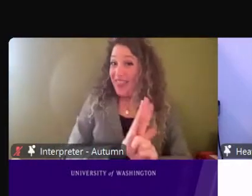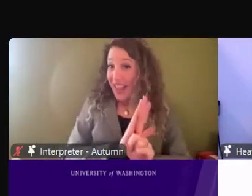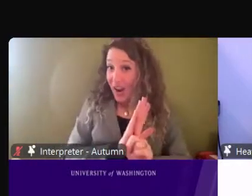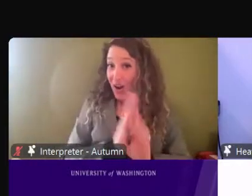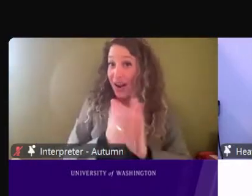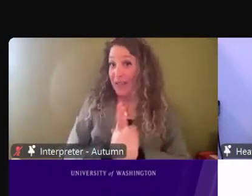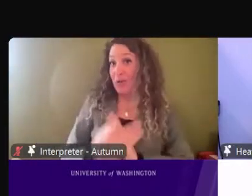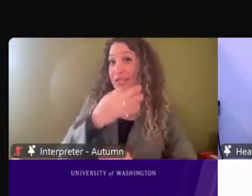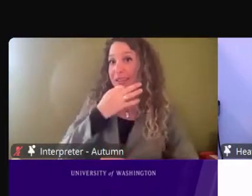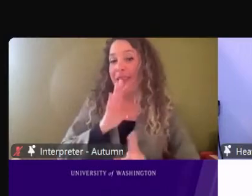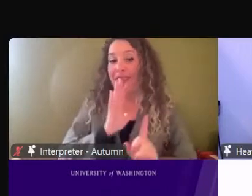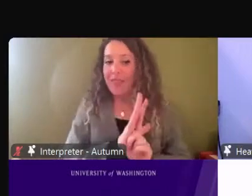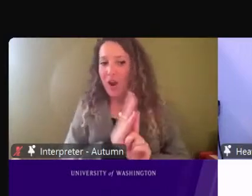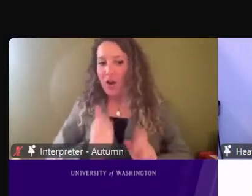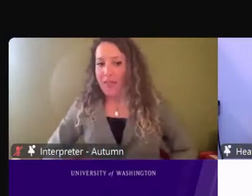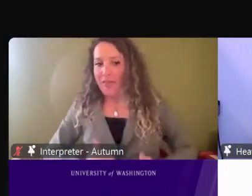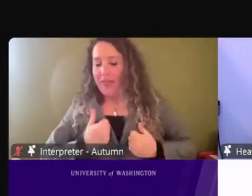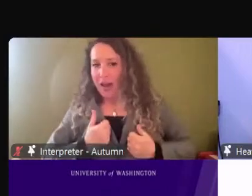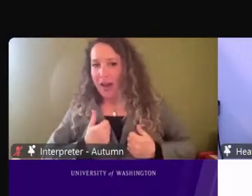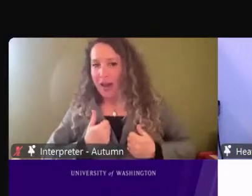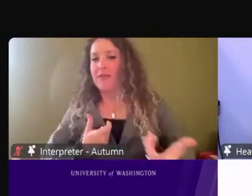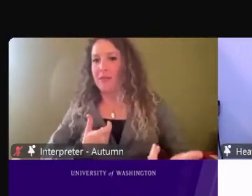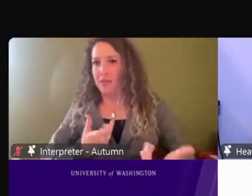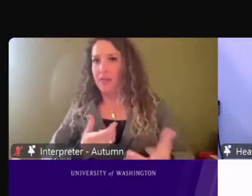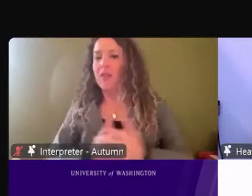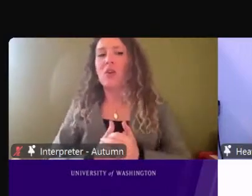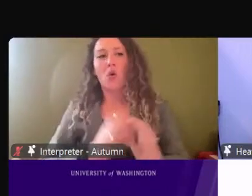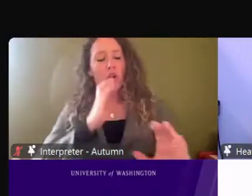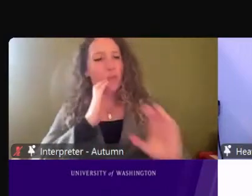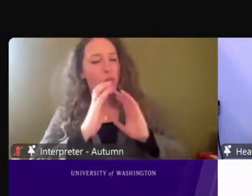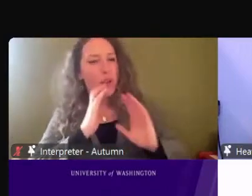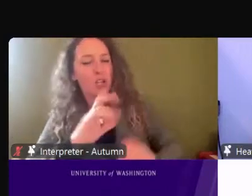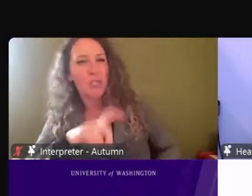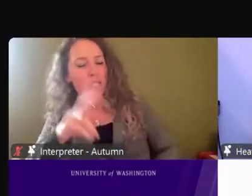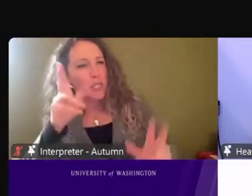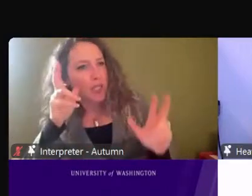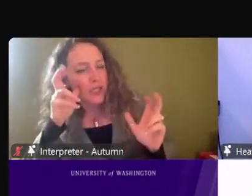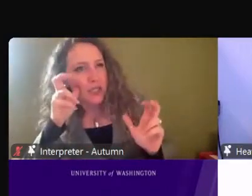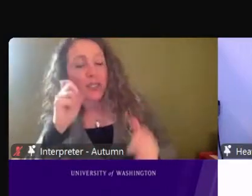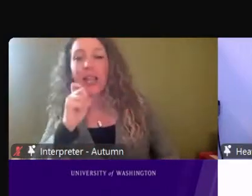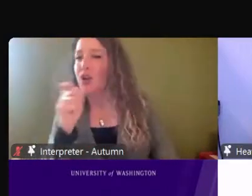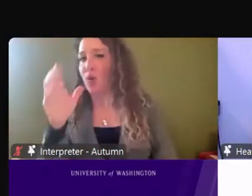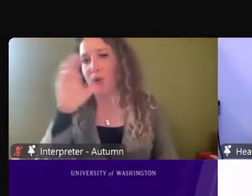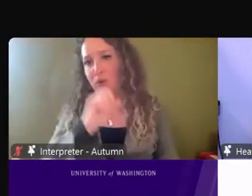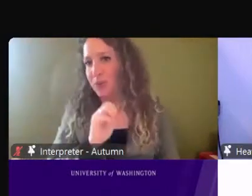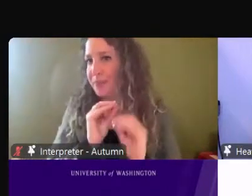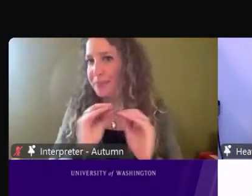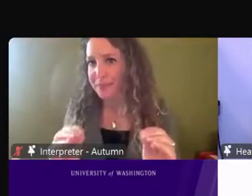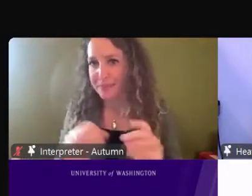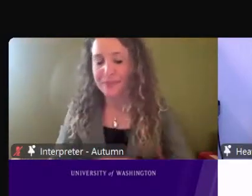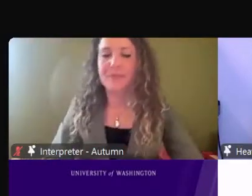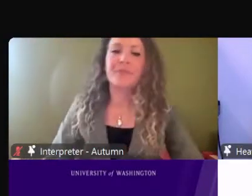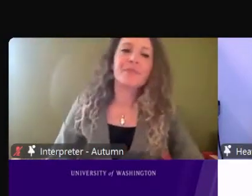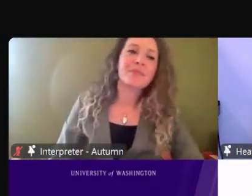conditions, communication and listening, and resisting assumptions. Next